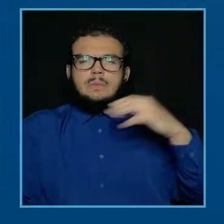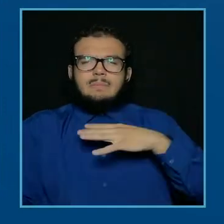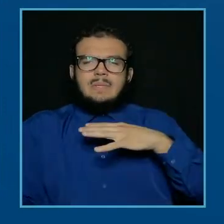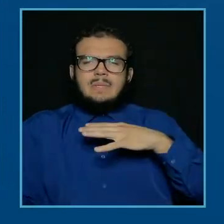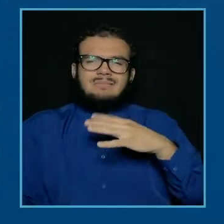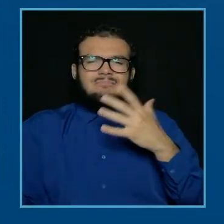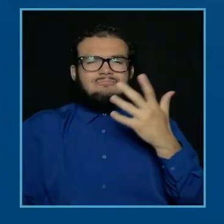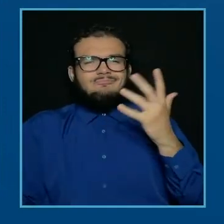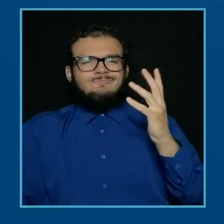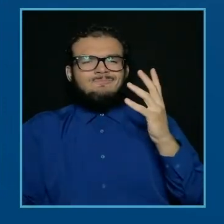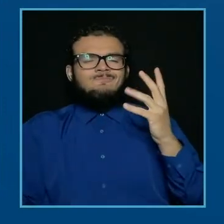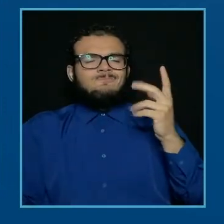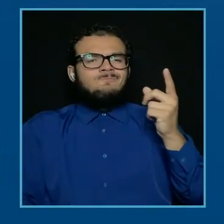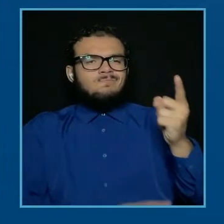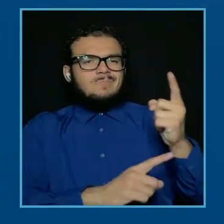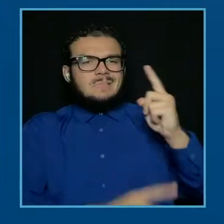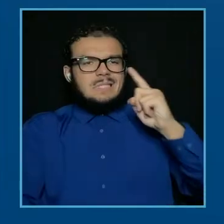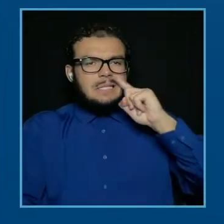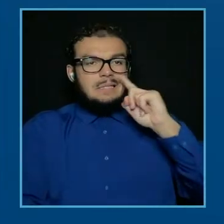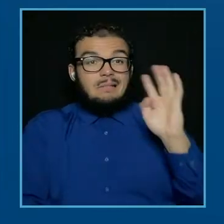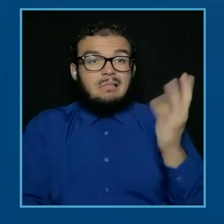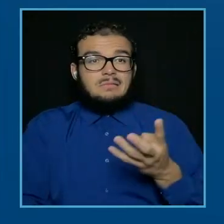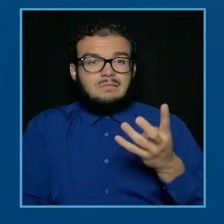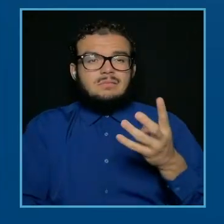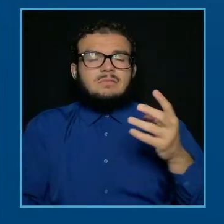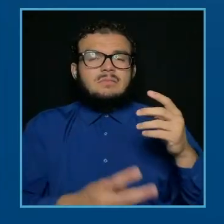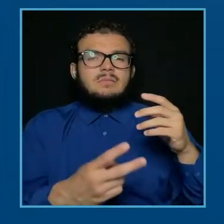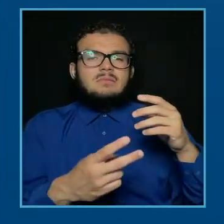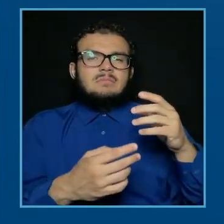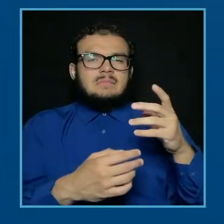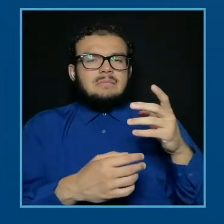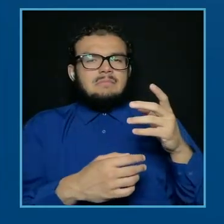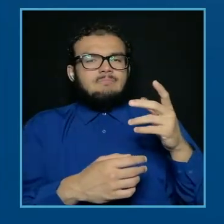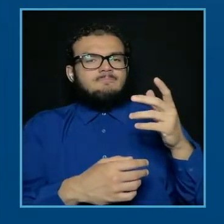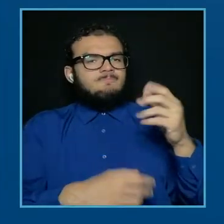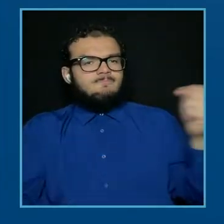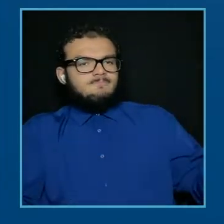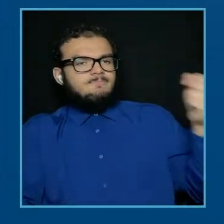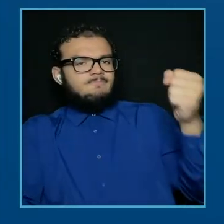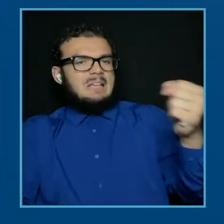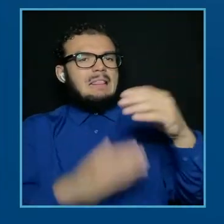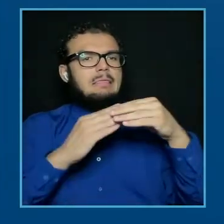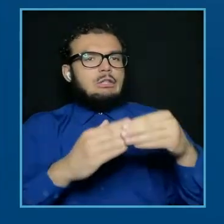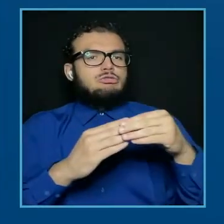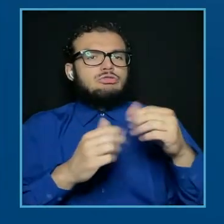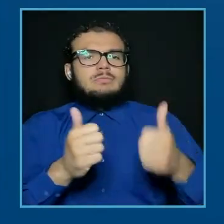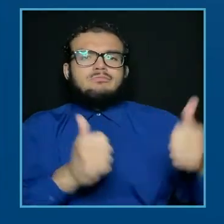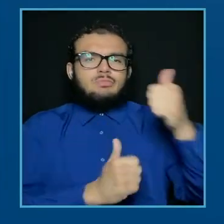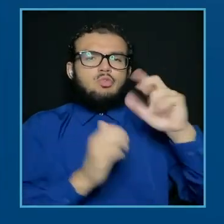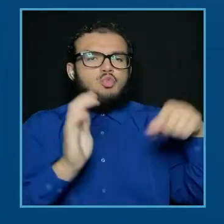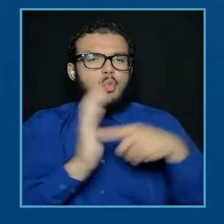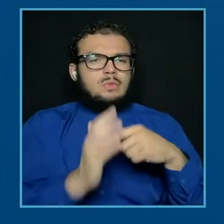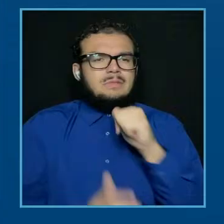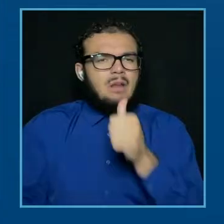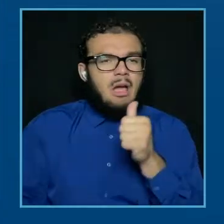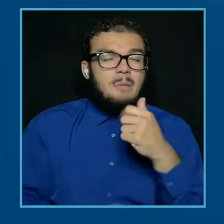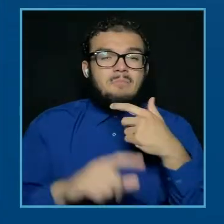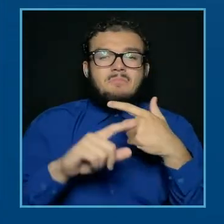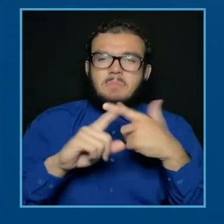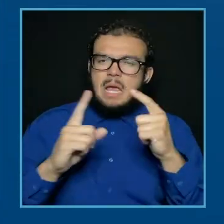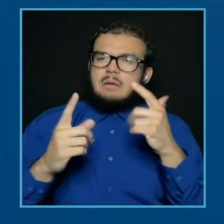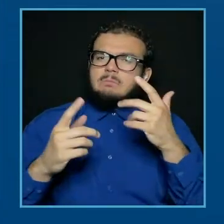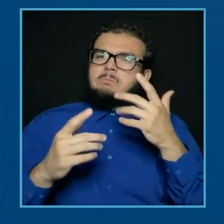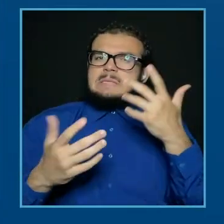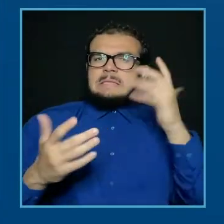of neglected and not put in leadership roles in the past, but we have a great gender